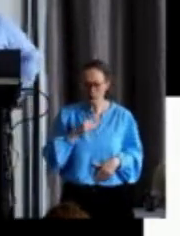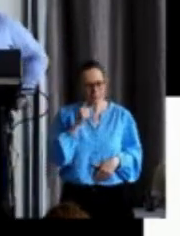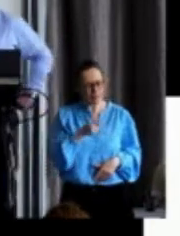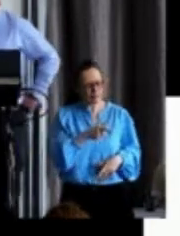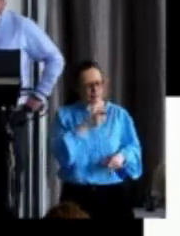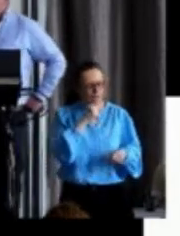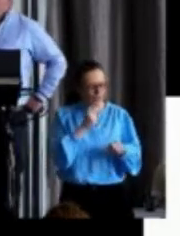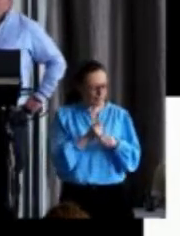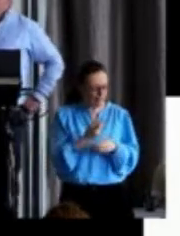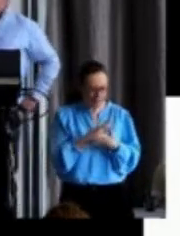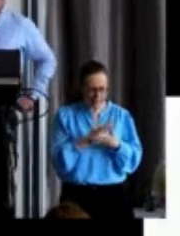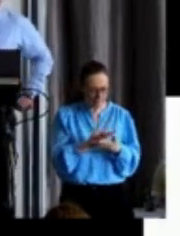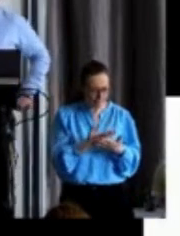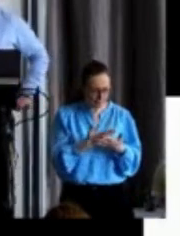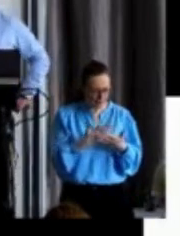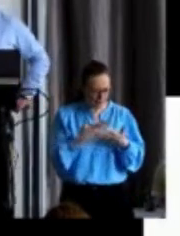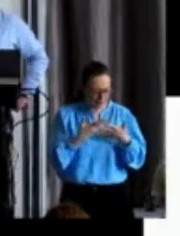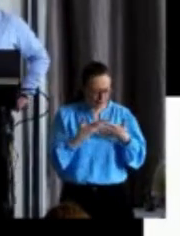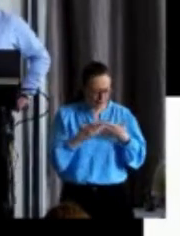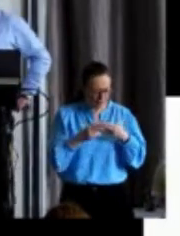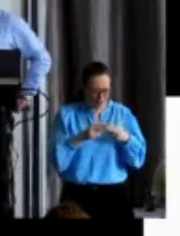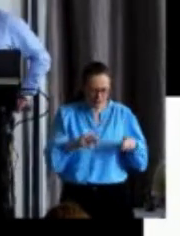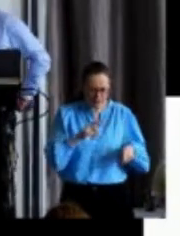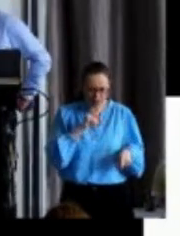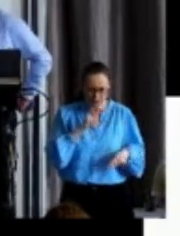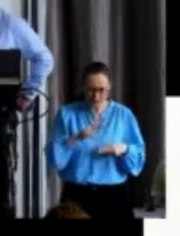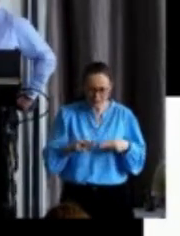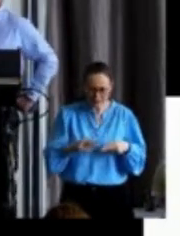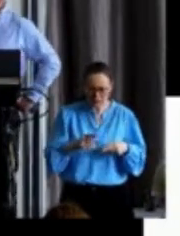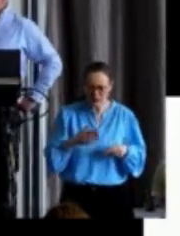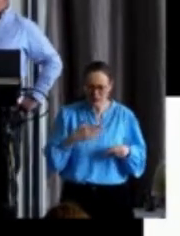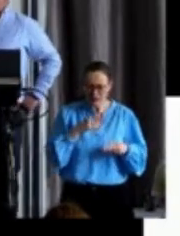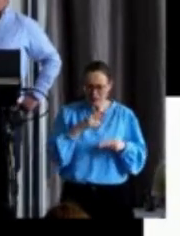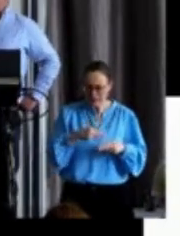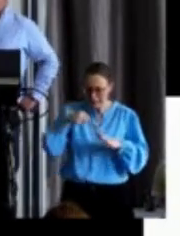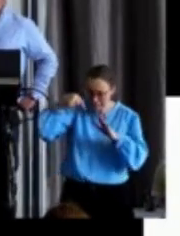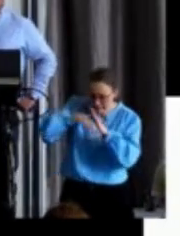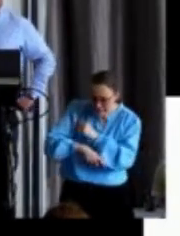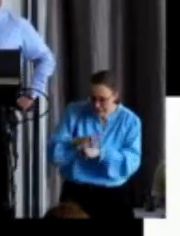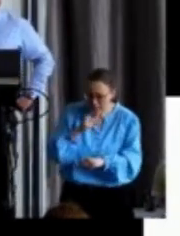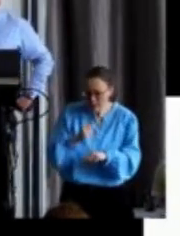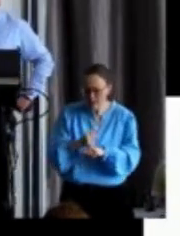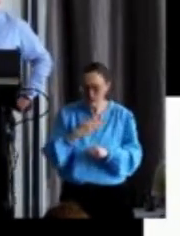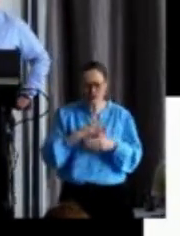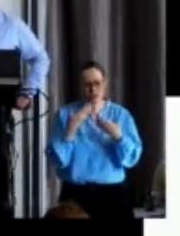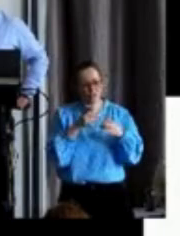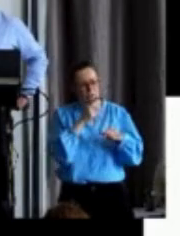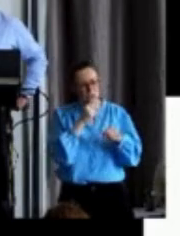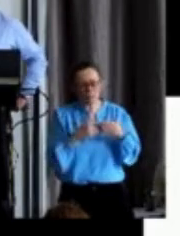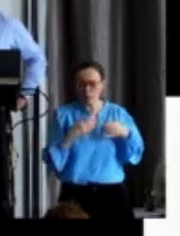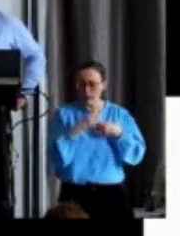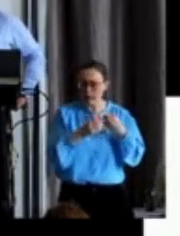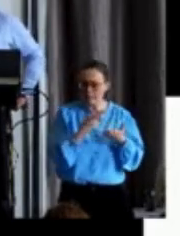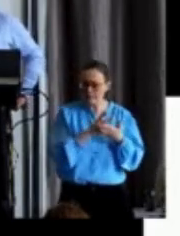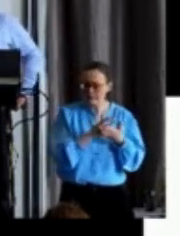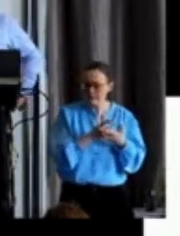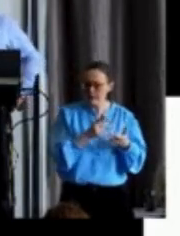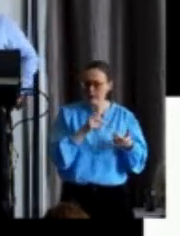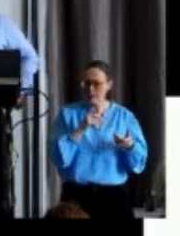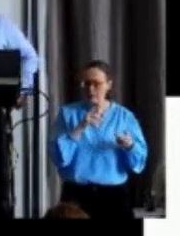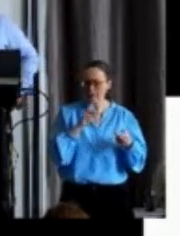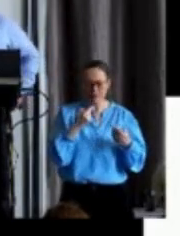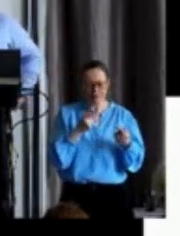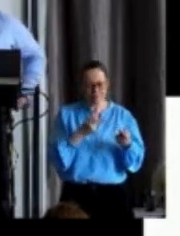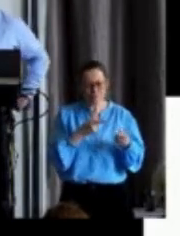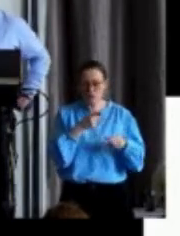about your epilepsy without having to talk about it in some ways, to be able to engage with a healthcare professional about